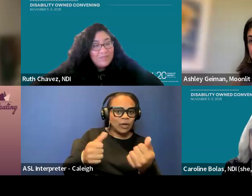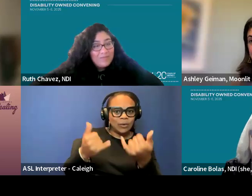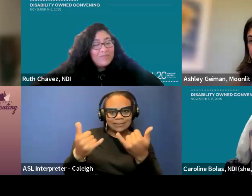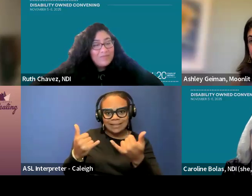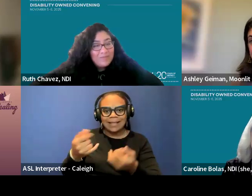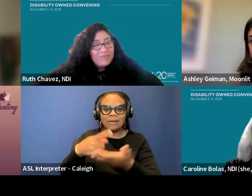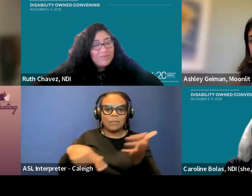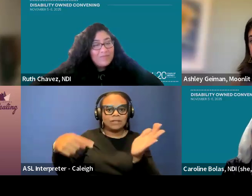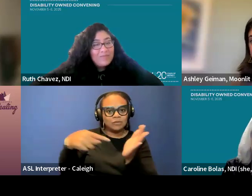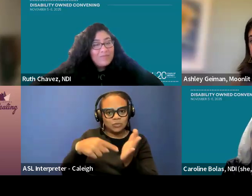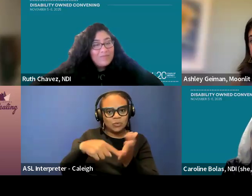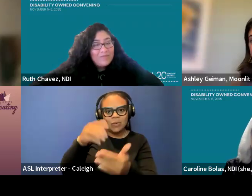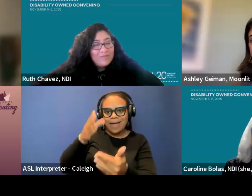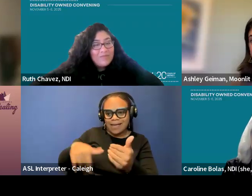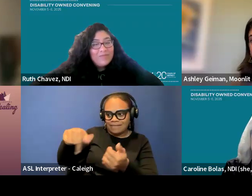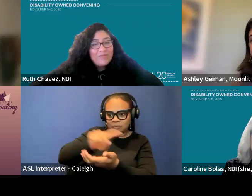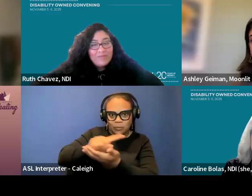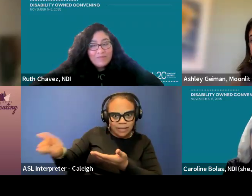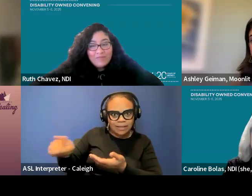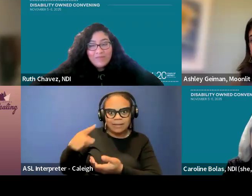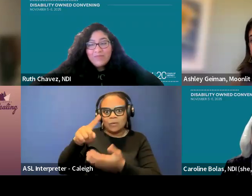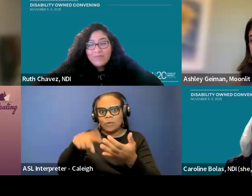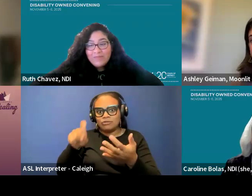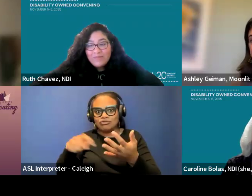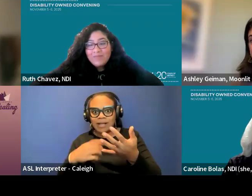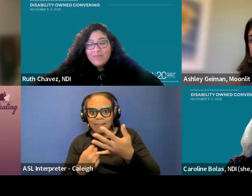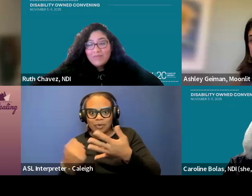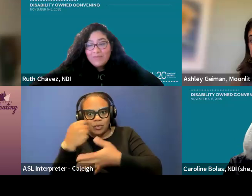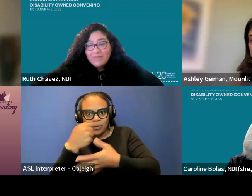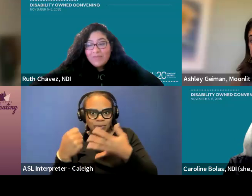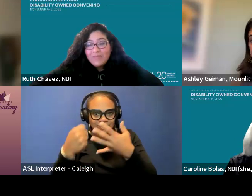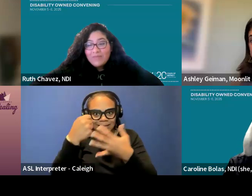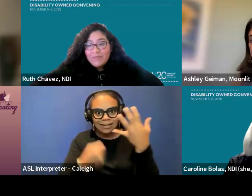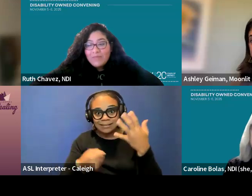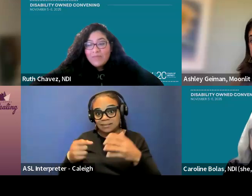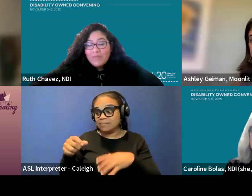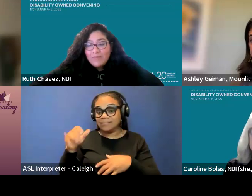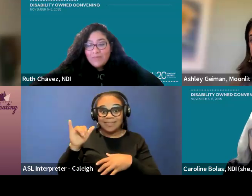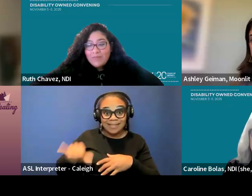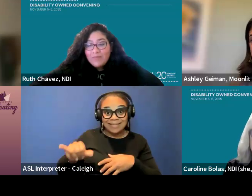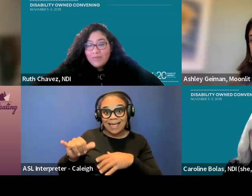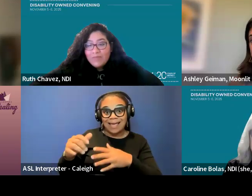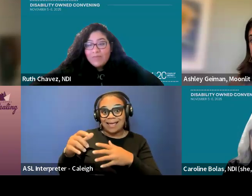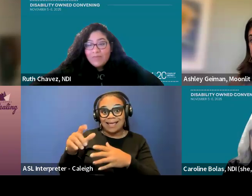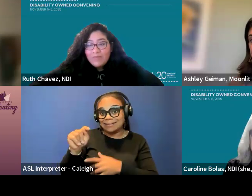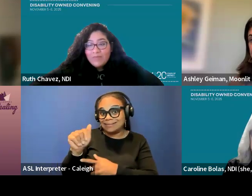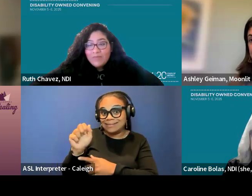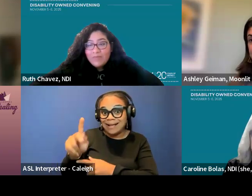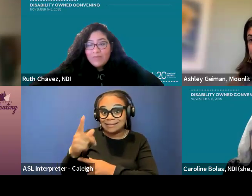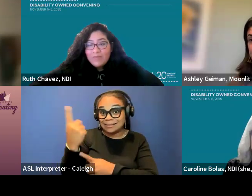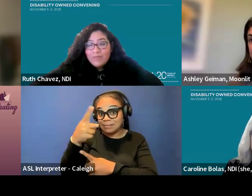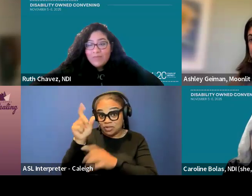end of the week? What do I need to prioritize? Is this something that you can break up in small tasks? Because my